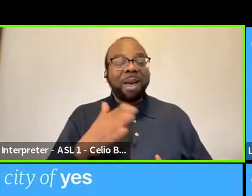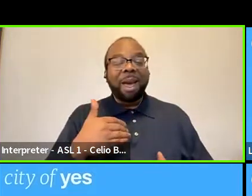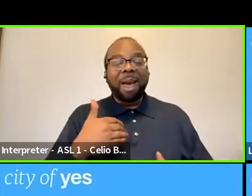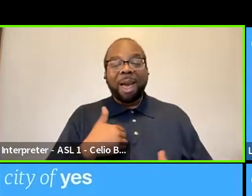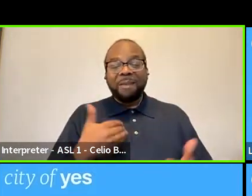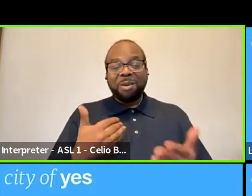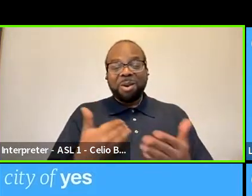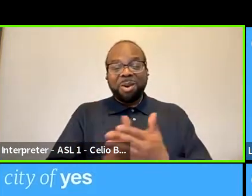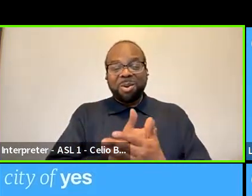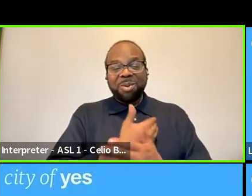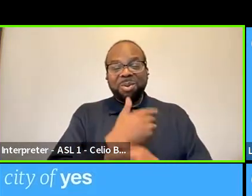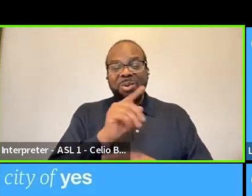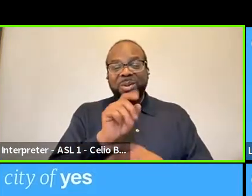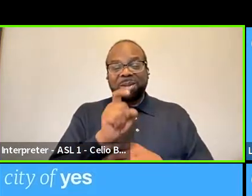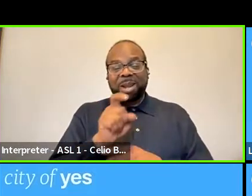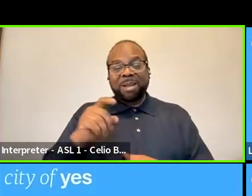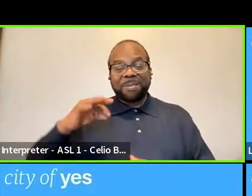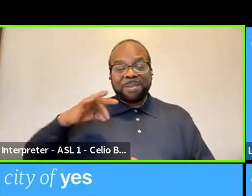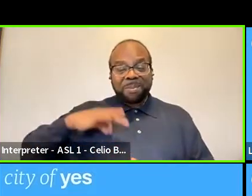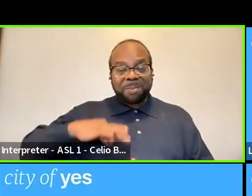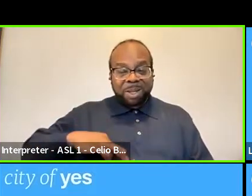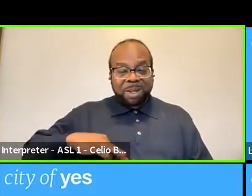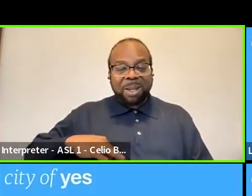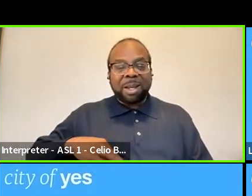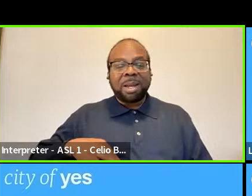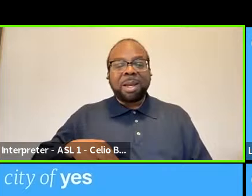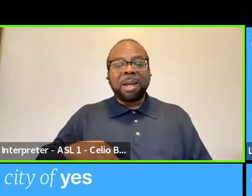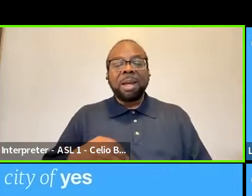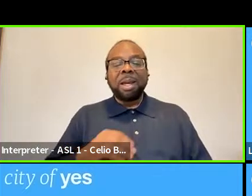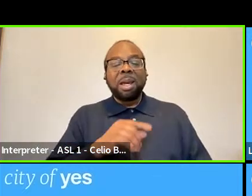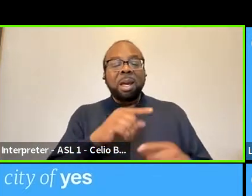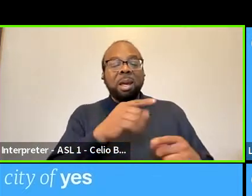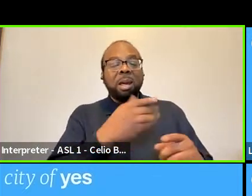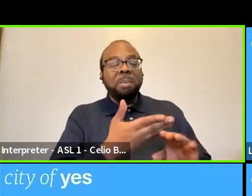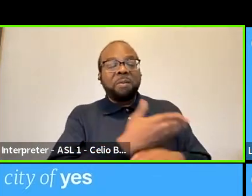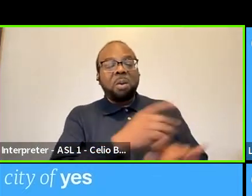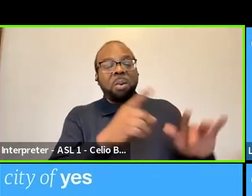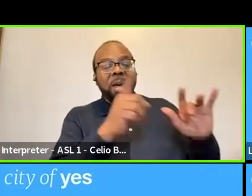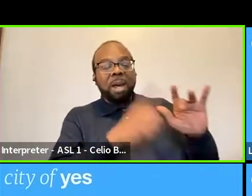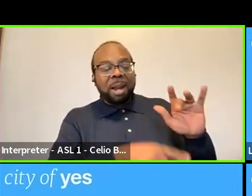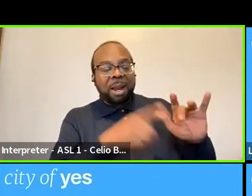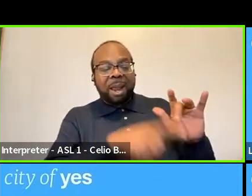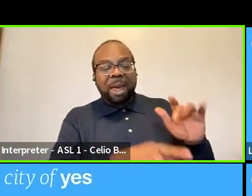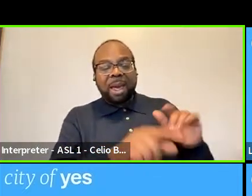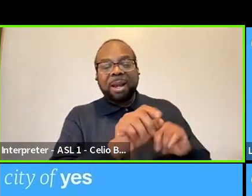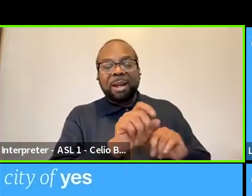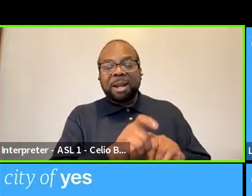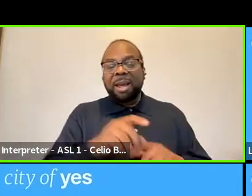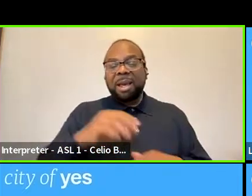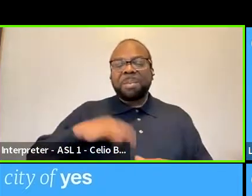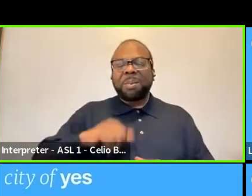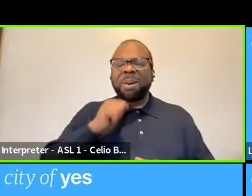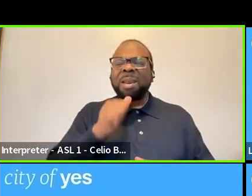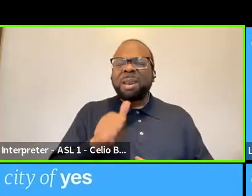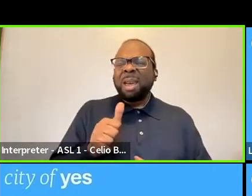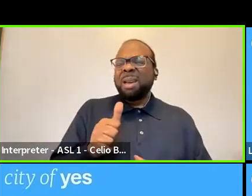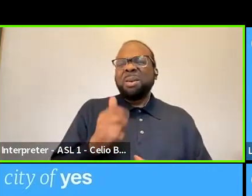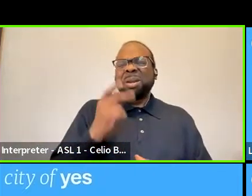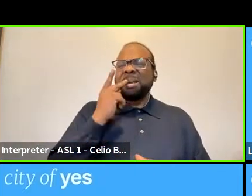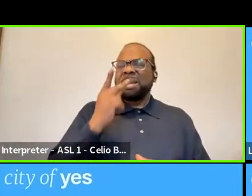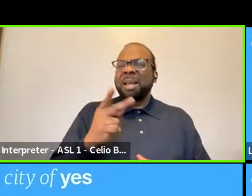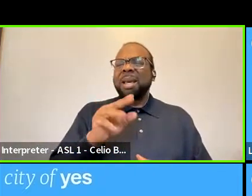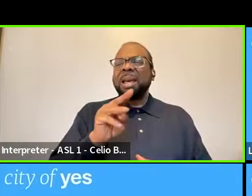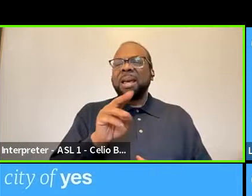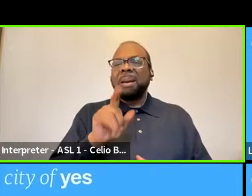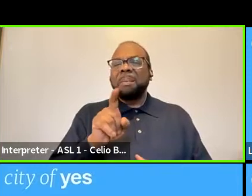tax benefit. In the absence of a tax benefit, we would not have expected to see any mixed-income multifamily